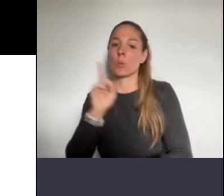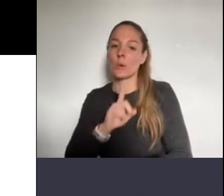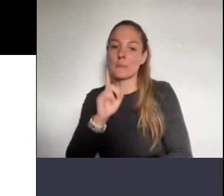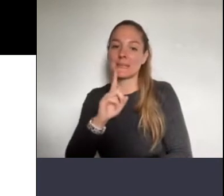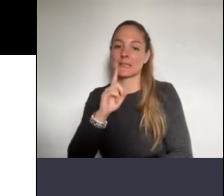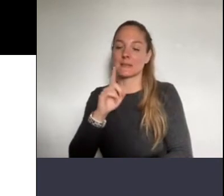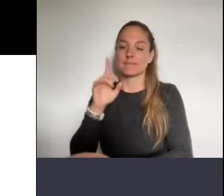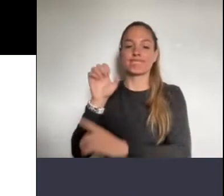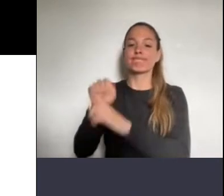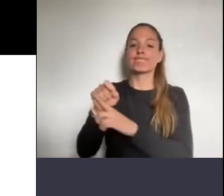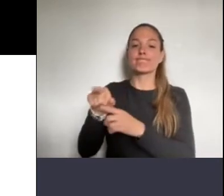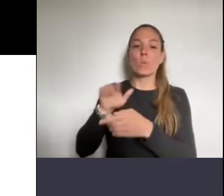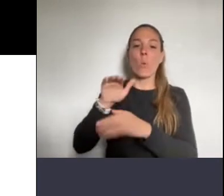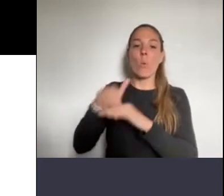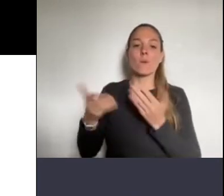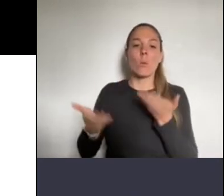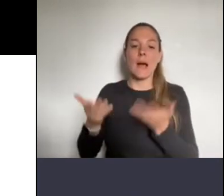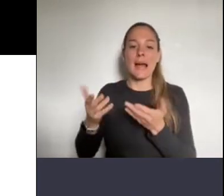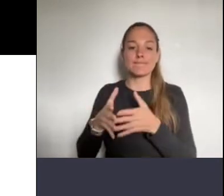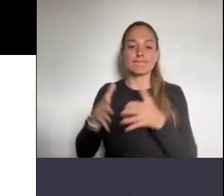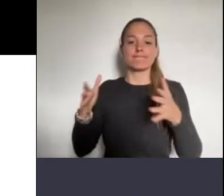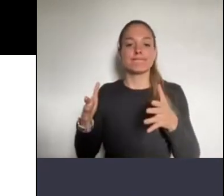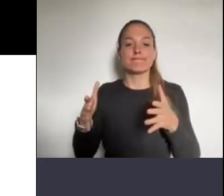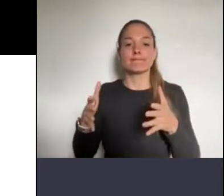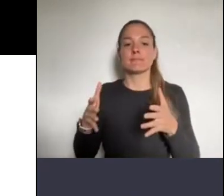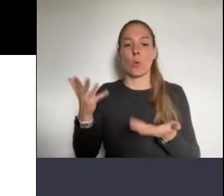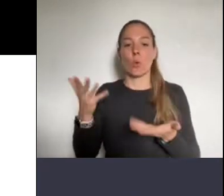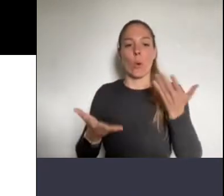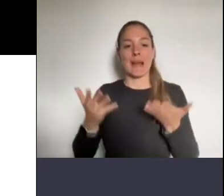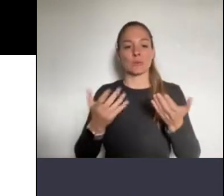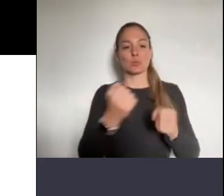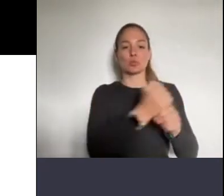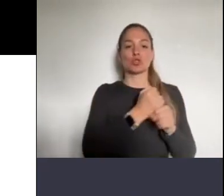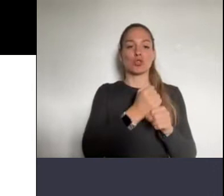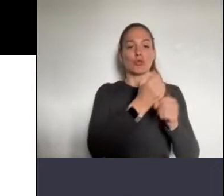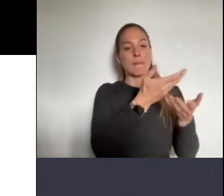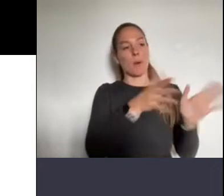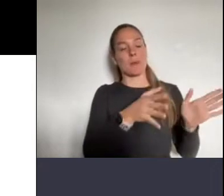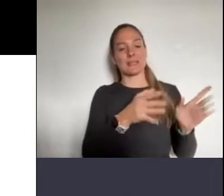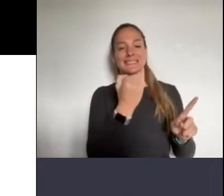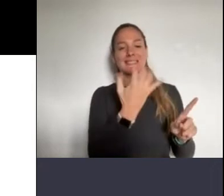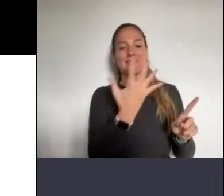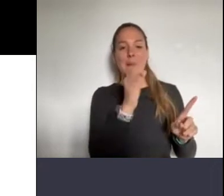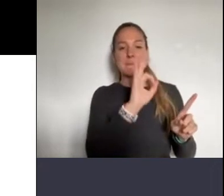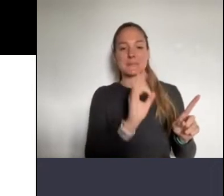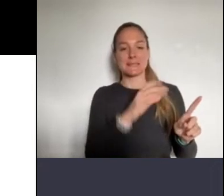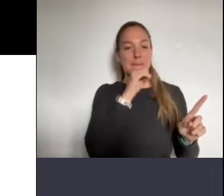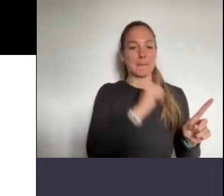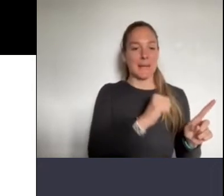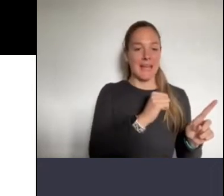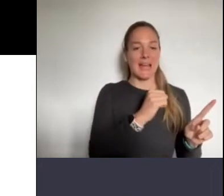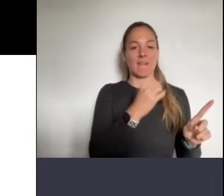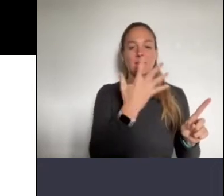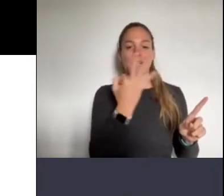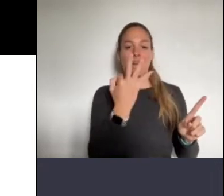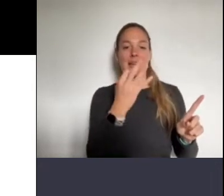or obese, and this was compared to the general population of 65% and 58% of